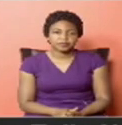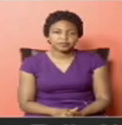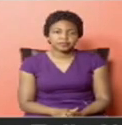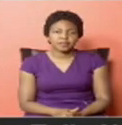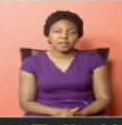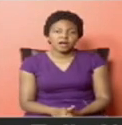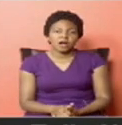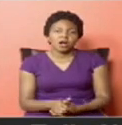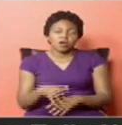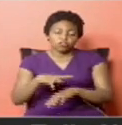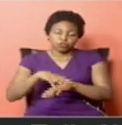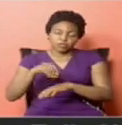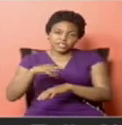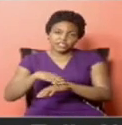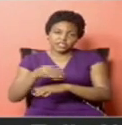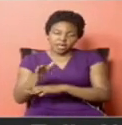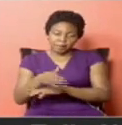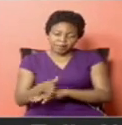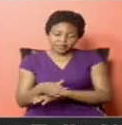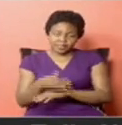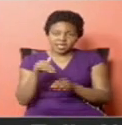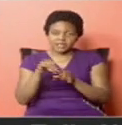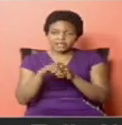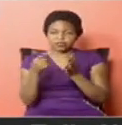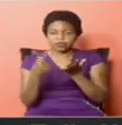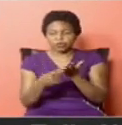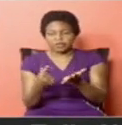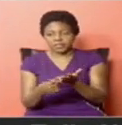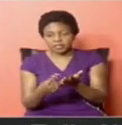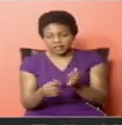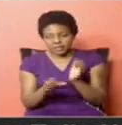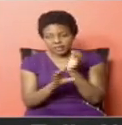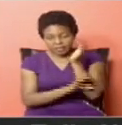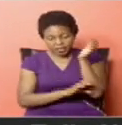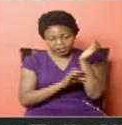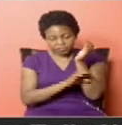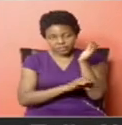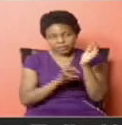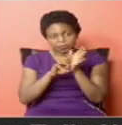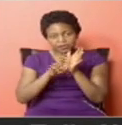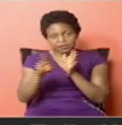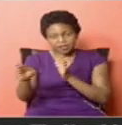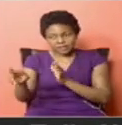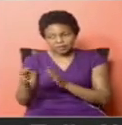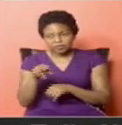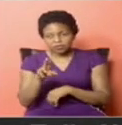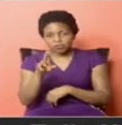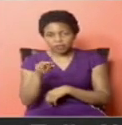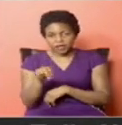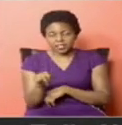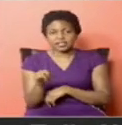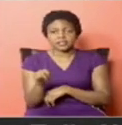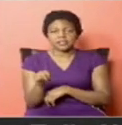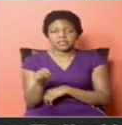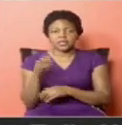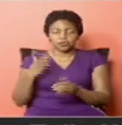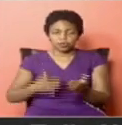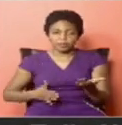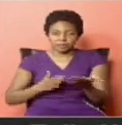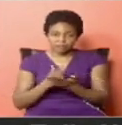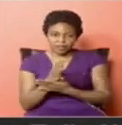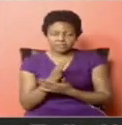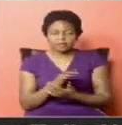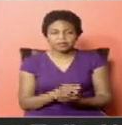the ambassador of Sweden in Uganda, country representative of UN Human